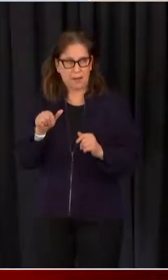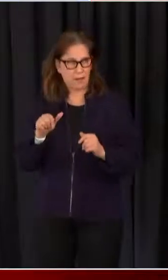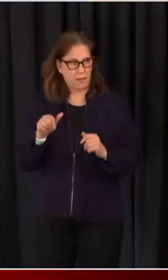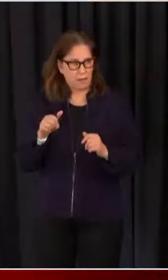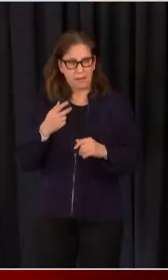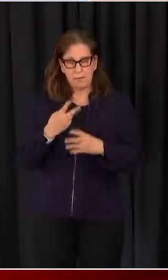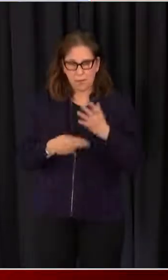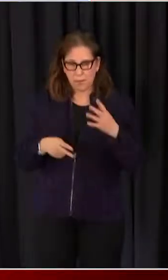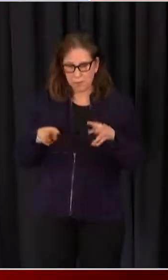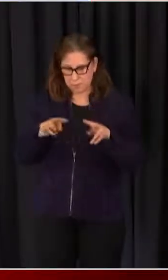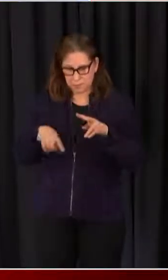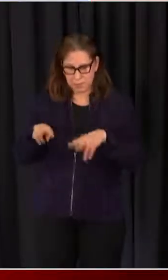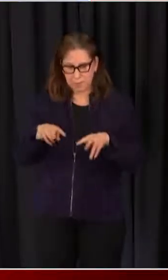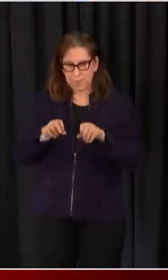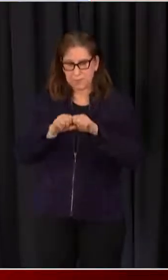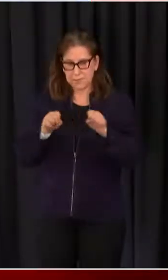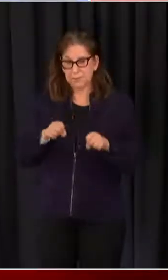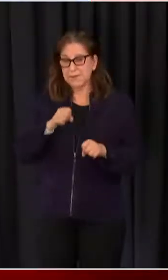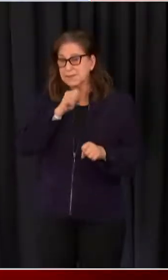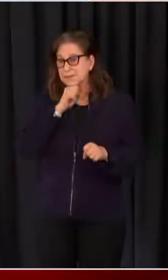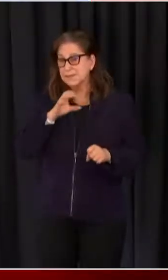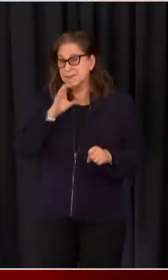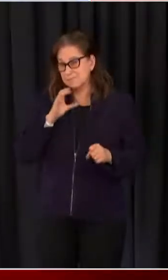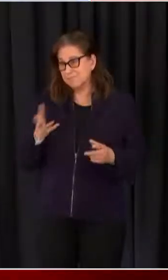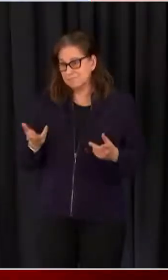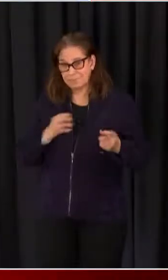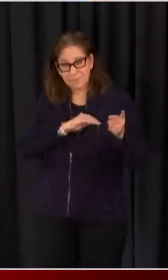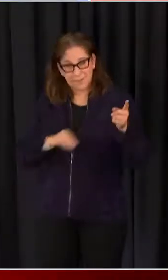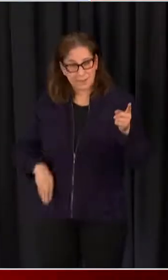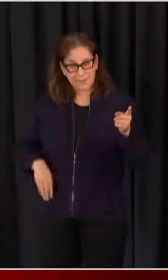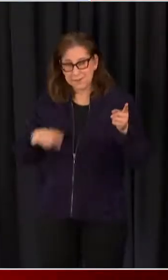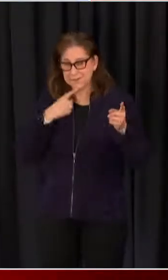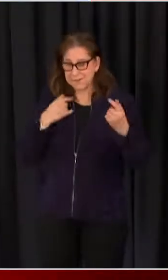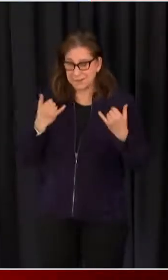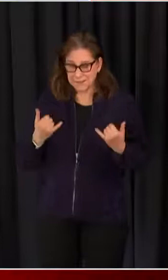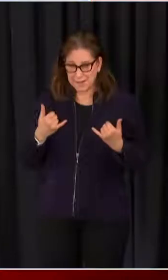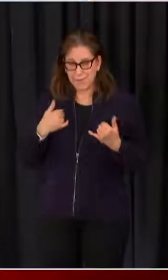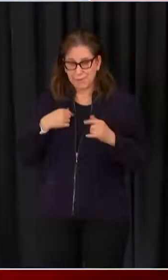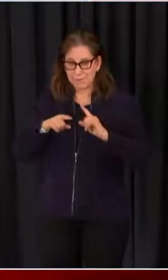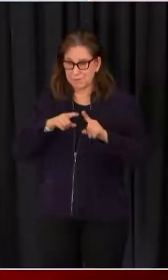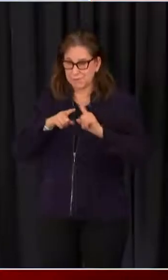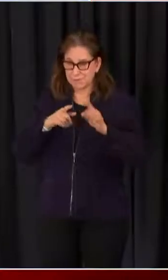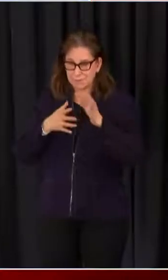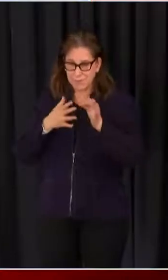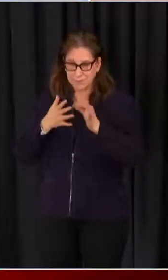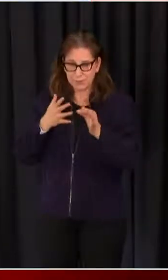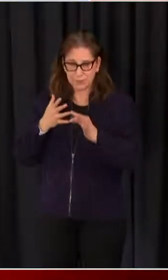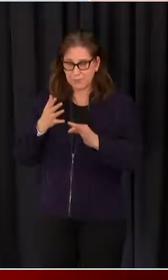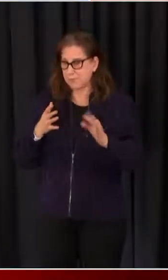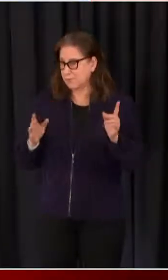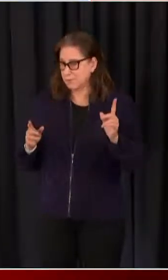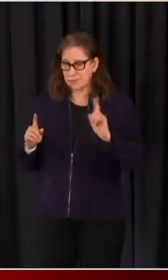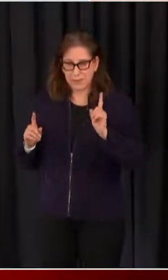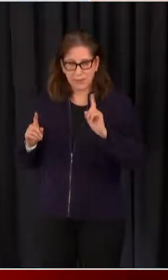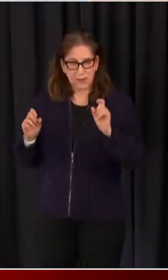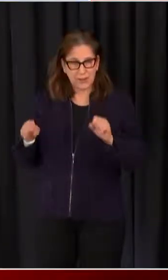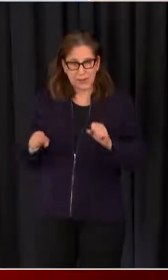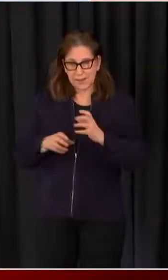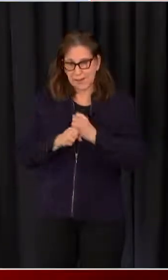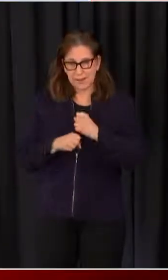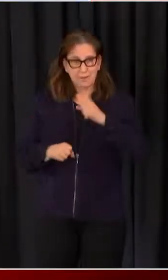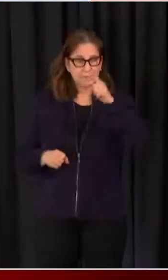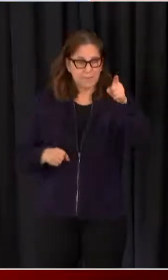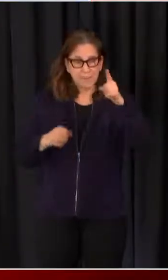seniors, the mayor just mentioned to you a number of initiatives we have for vaccinating seniors, right? We do the